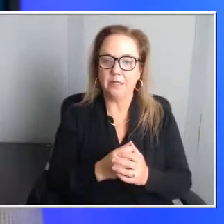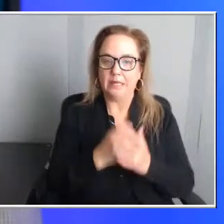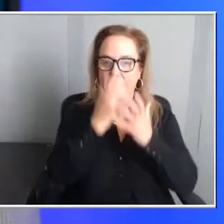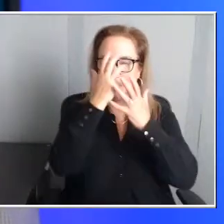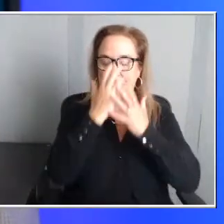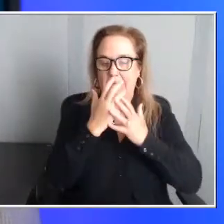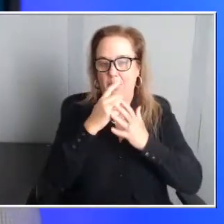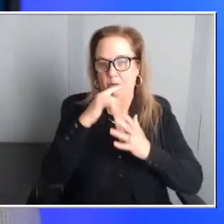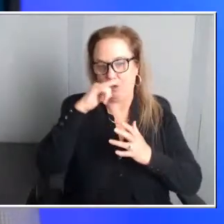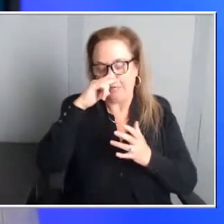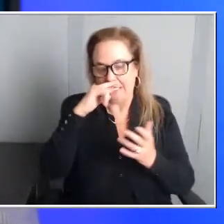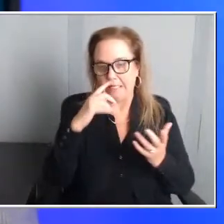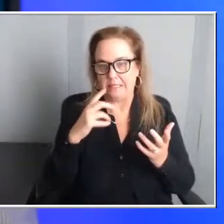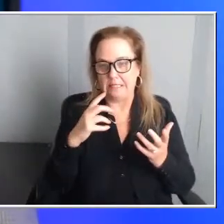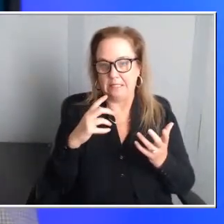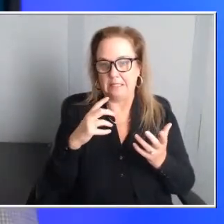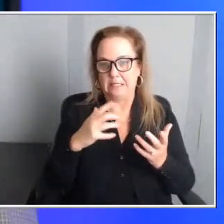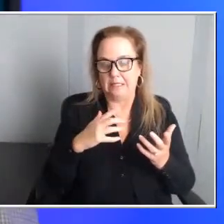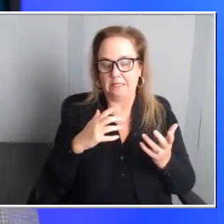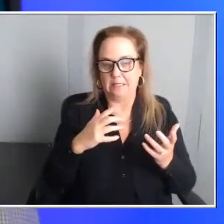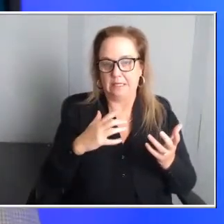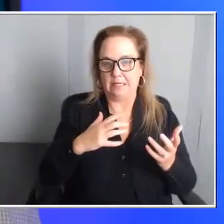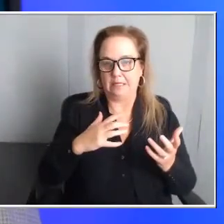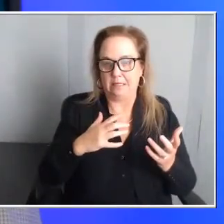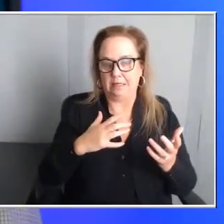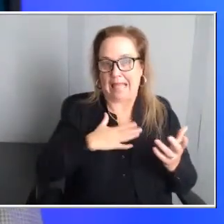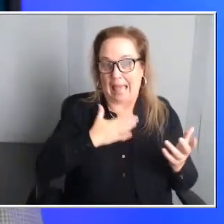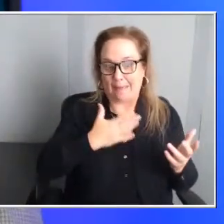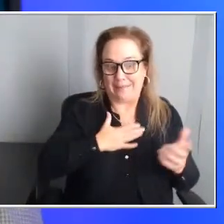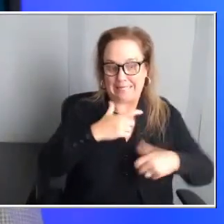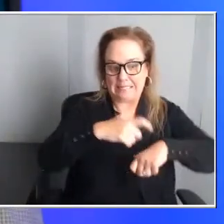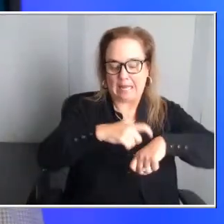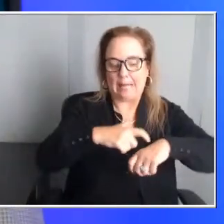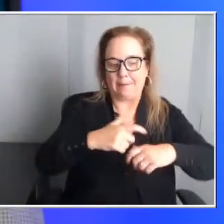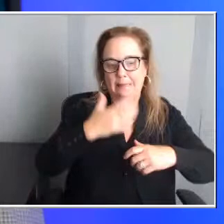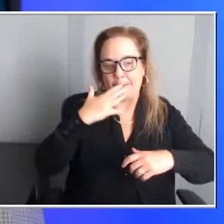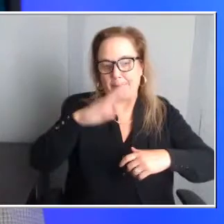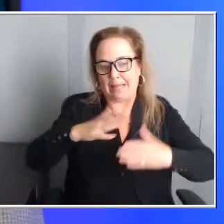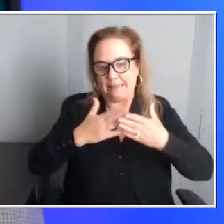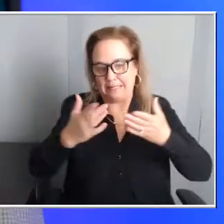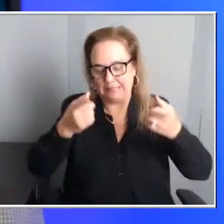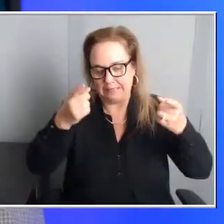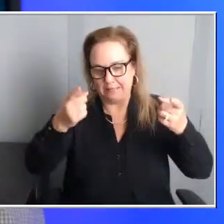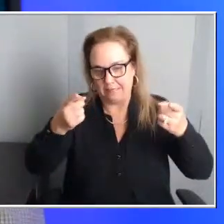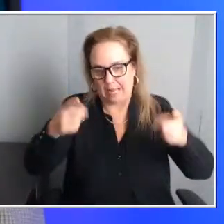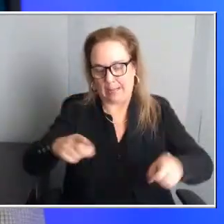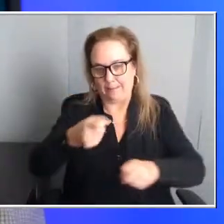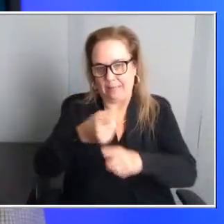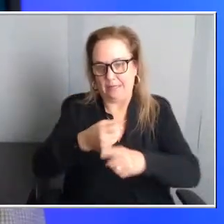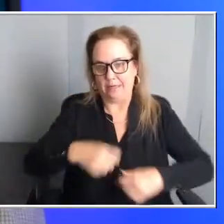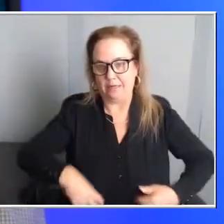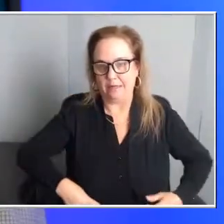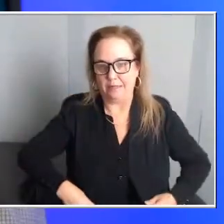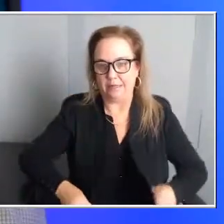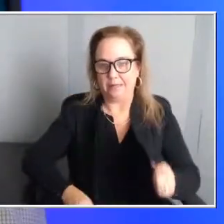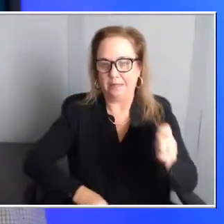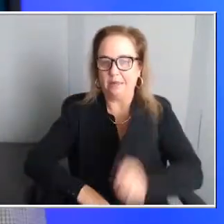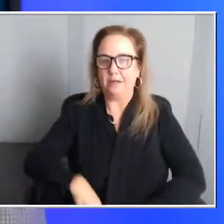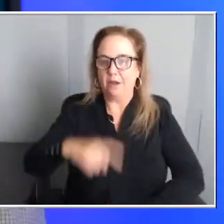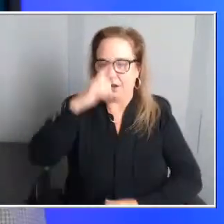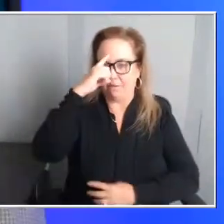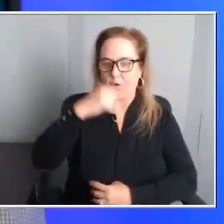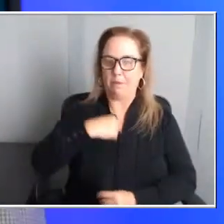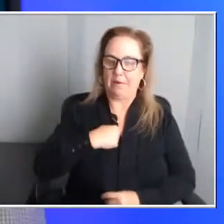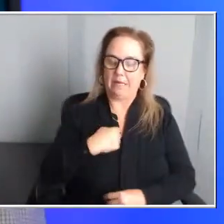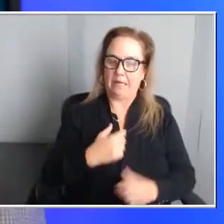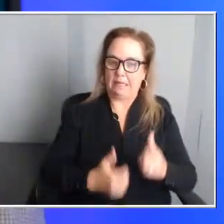child is at his happiest, bad things tend to happen. Right. So, sorry, for me, that's been the